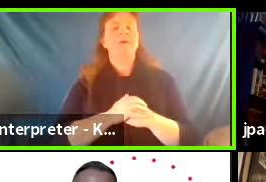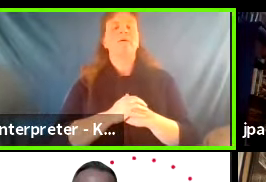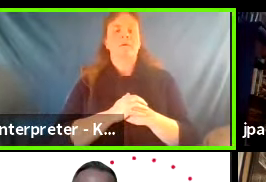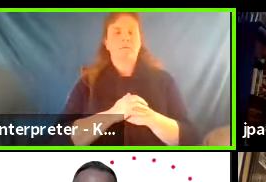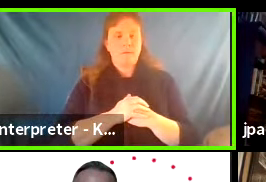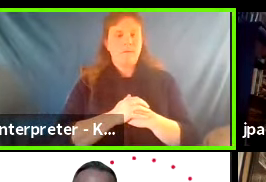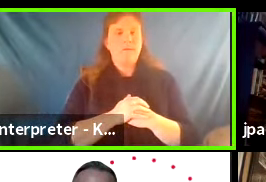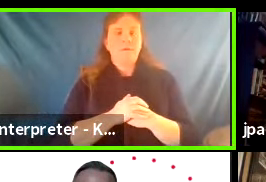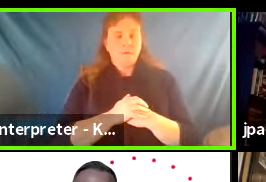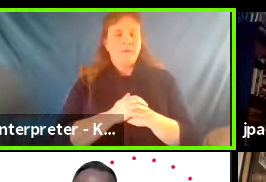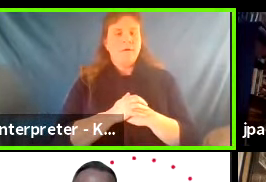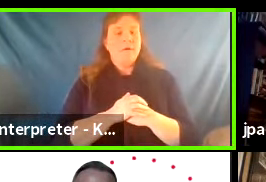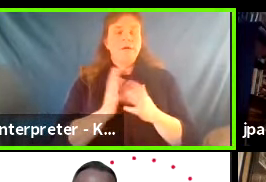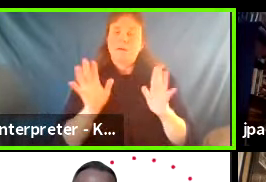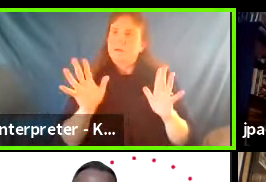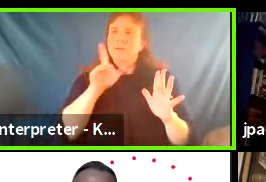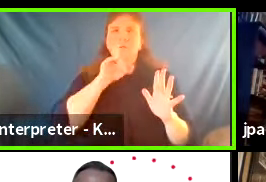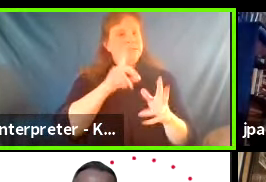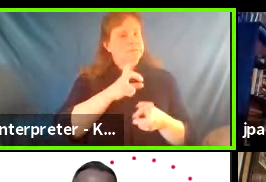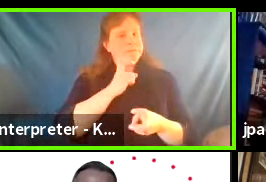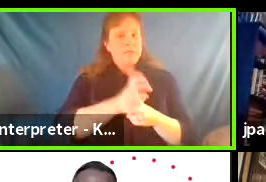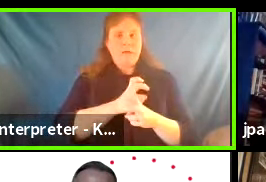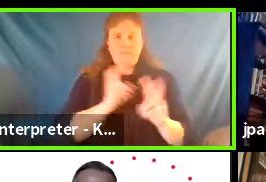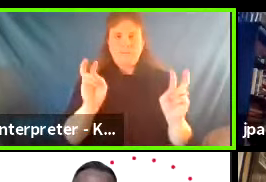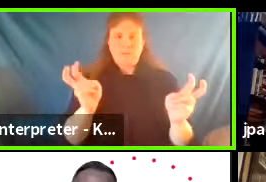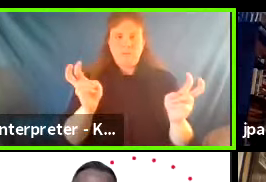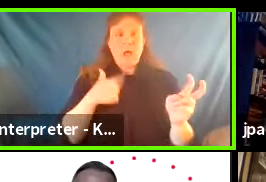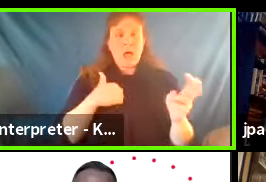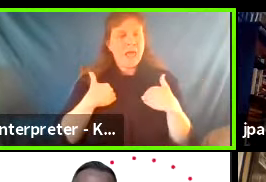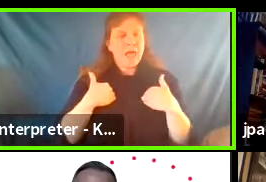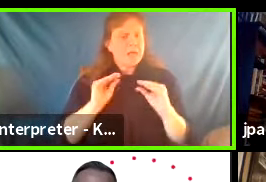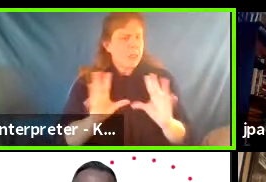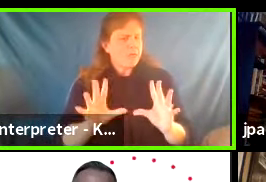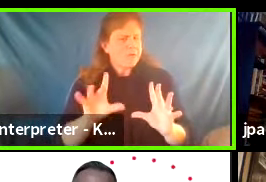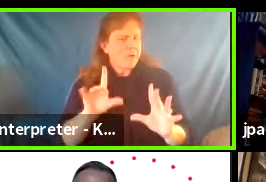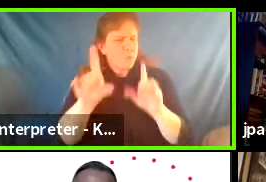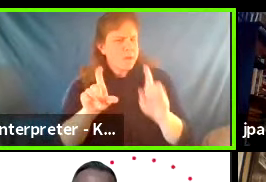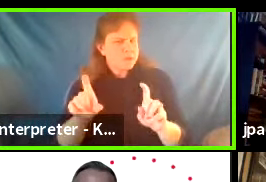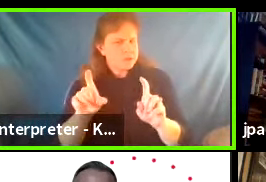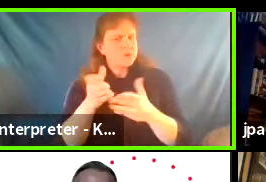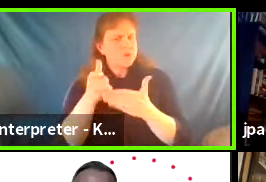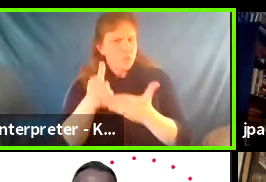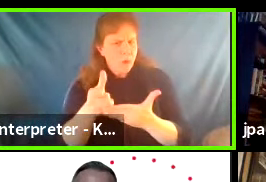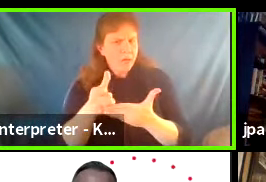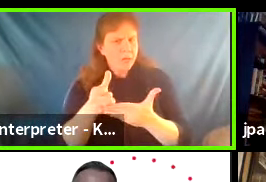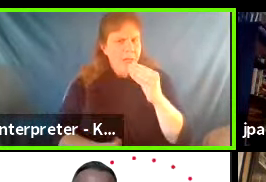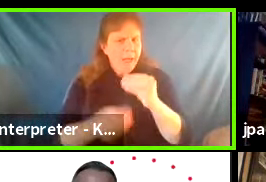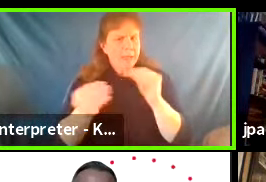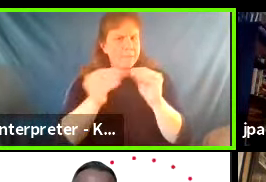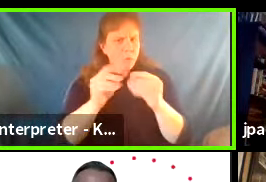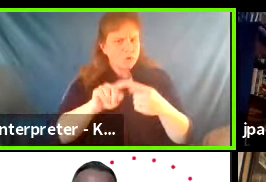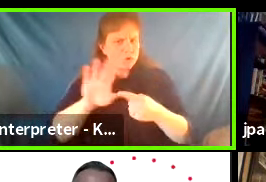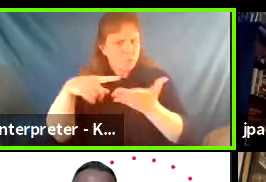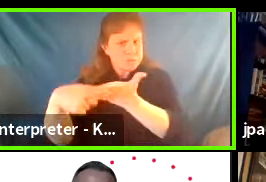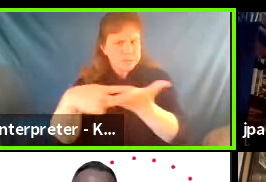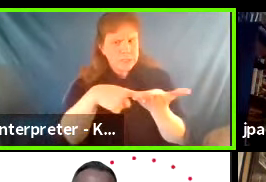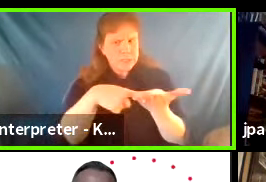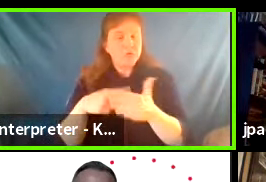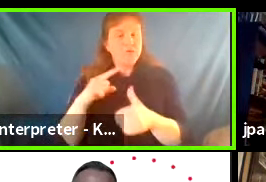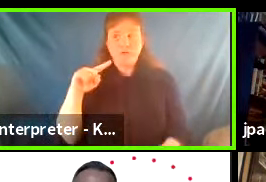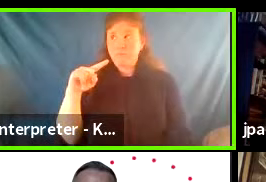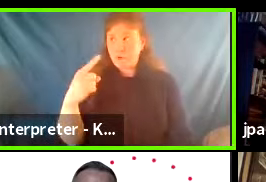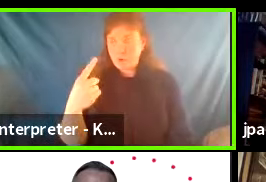These are tough trade-offs. I have some clarifying questions that I hope will add to the discussion. So just, number one is just, I